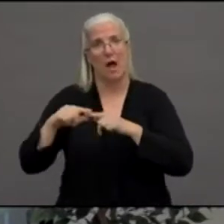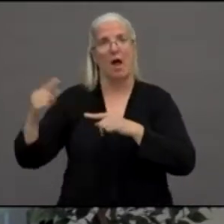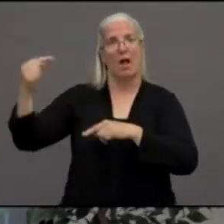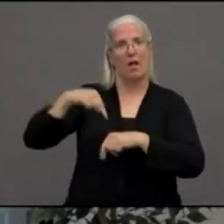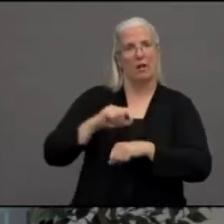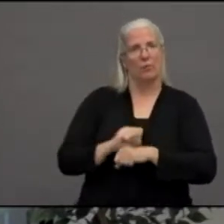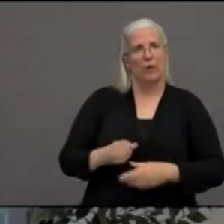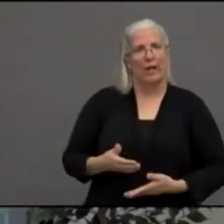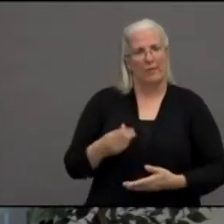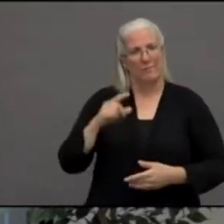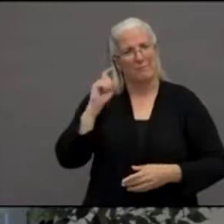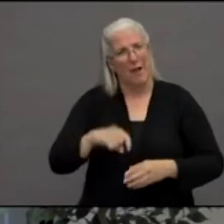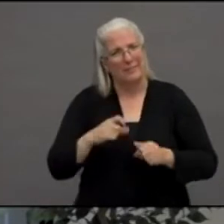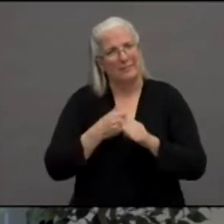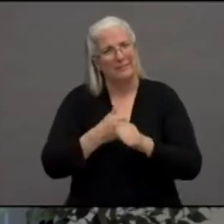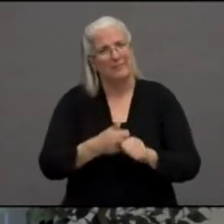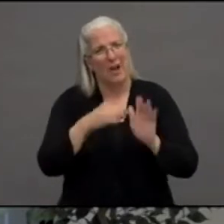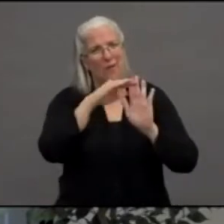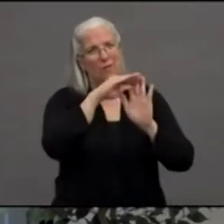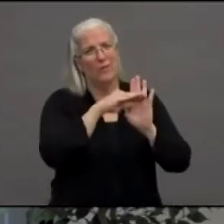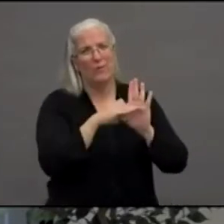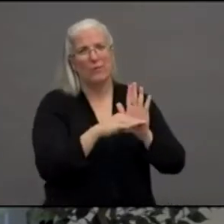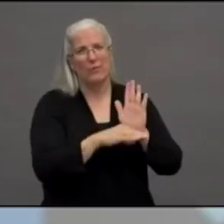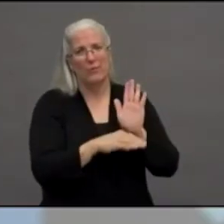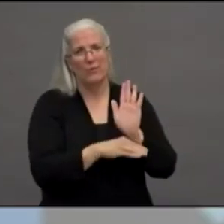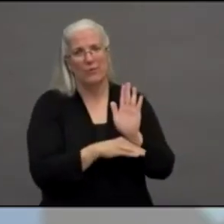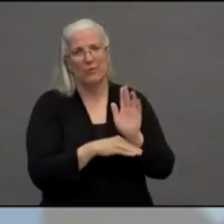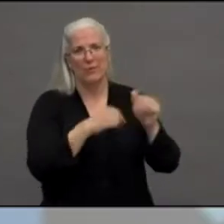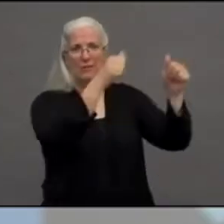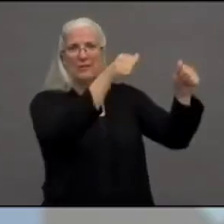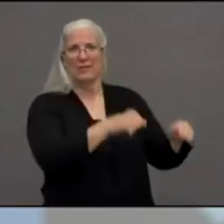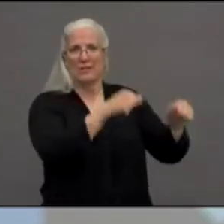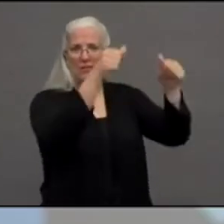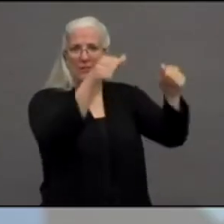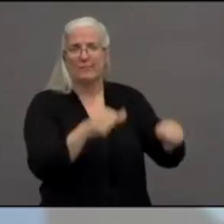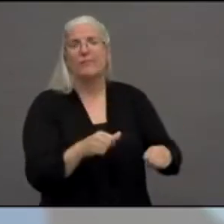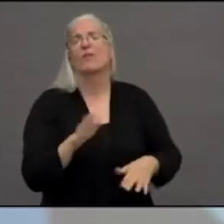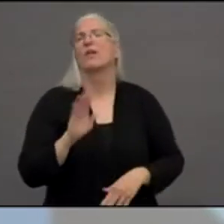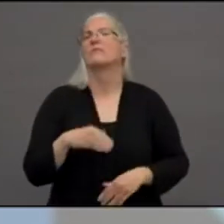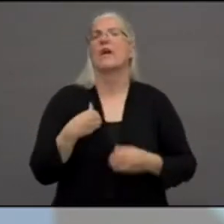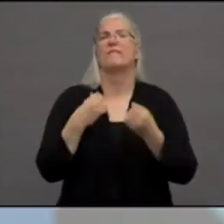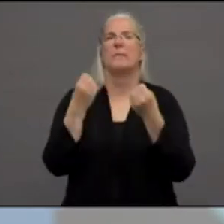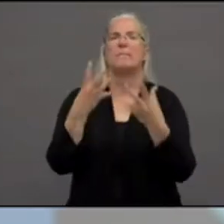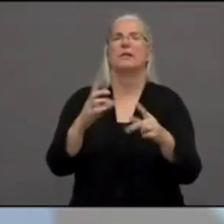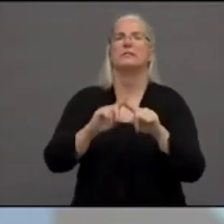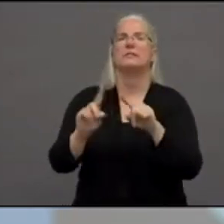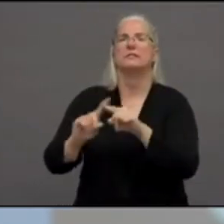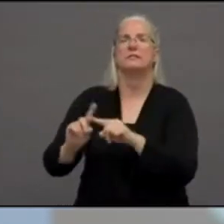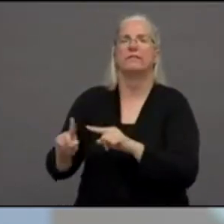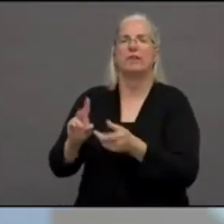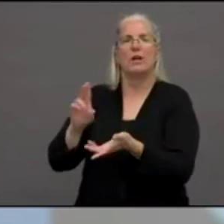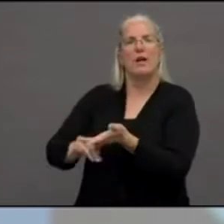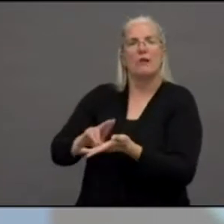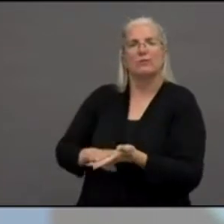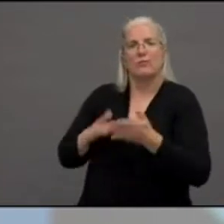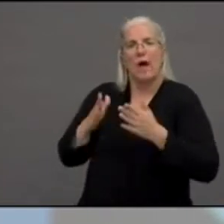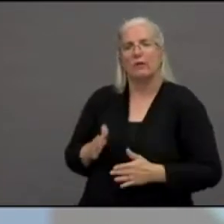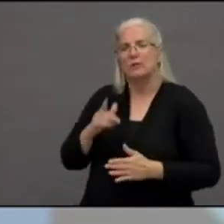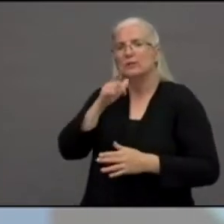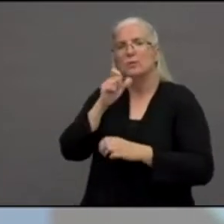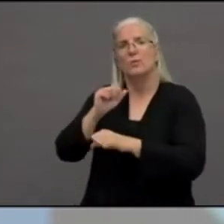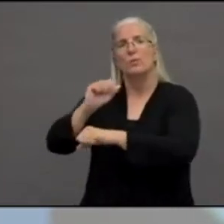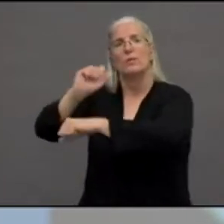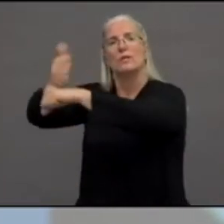construction companies emailing us right now, but if you're a contracting business outside of the county and you're subcontracting